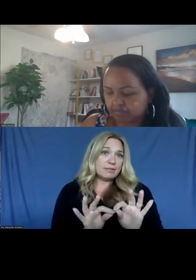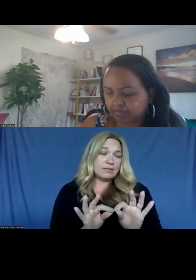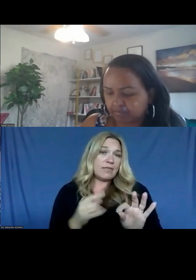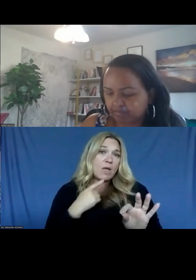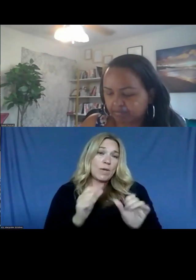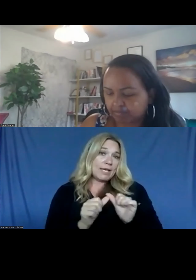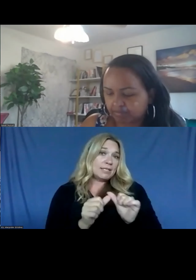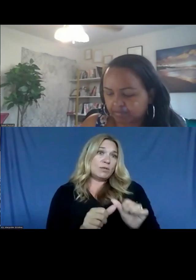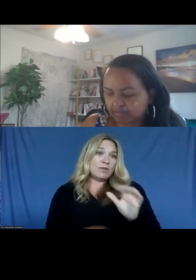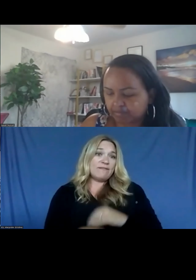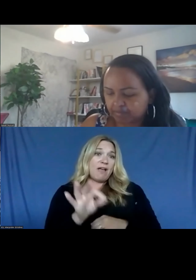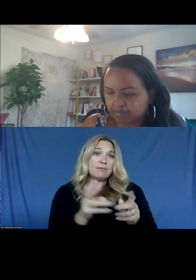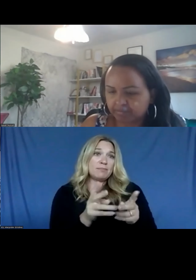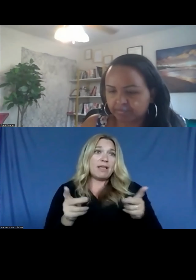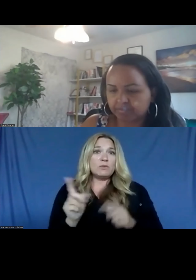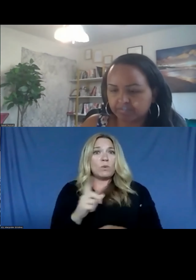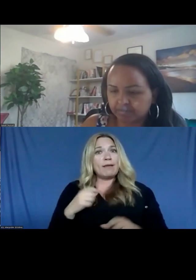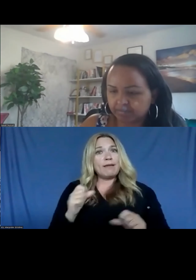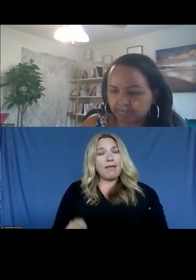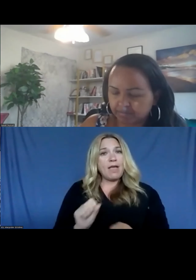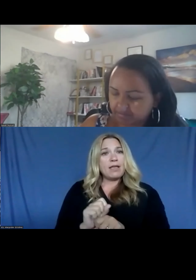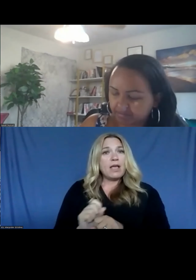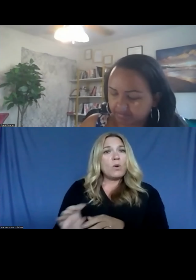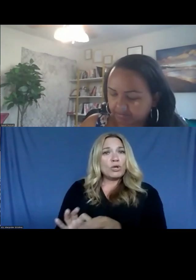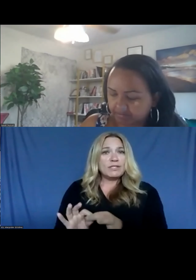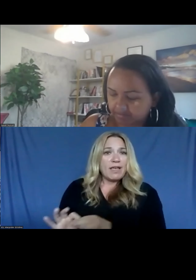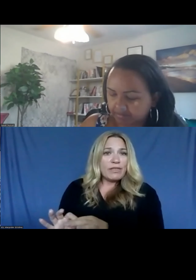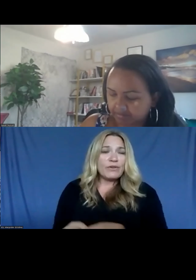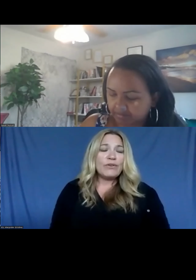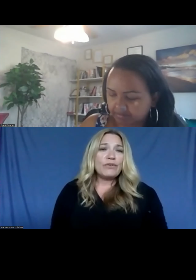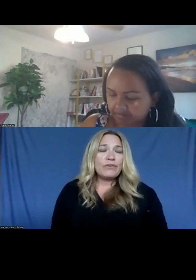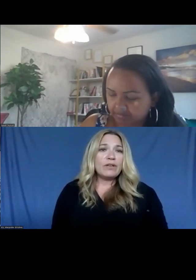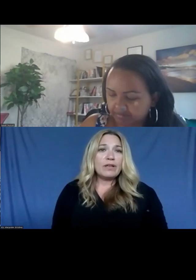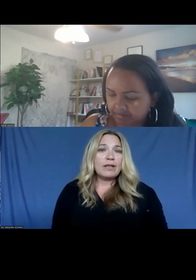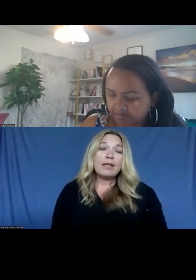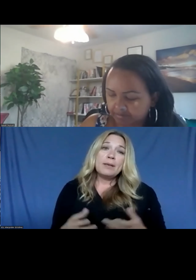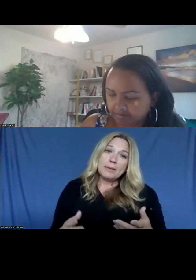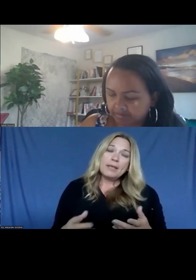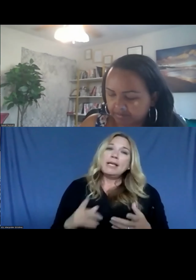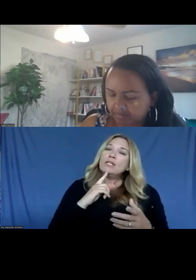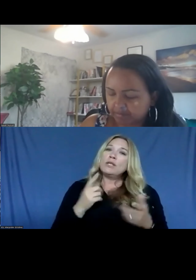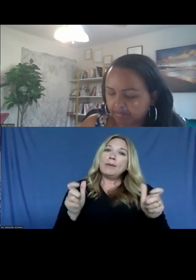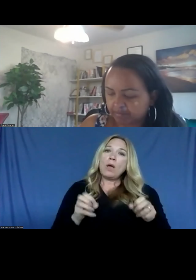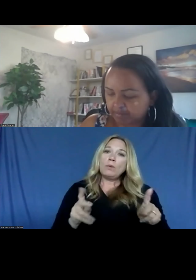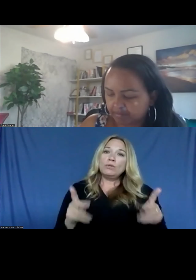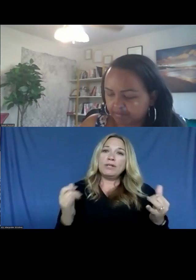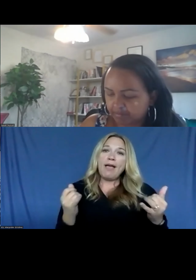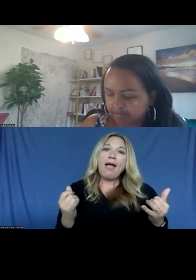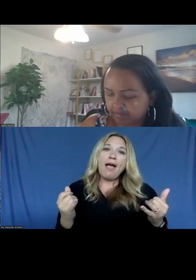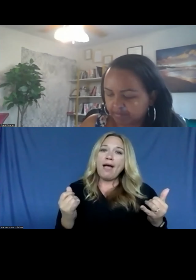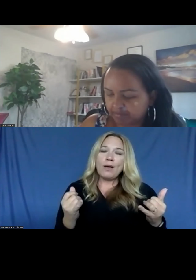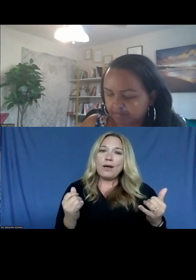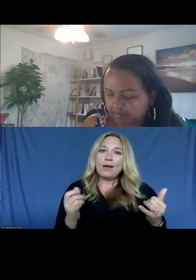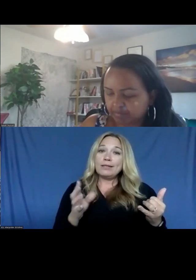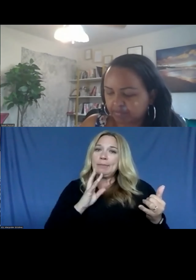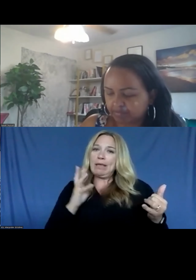to find spaces to collaborate and work together. But there is a huge opportunity right now, just speaking politically